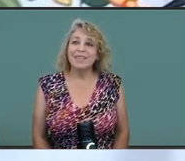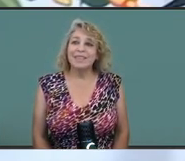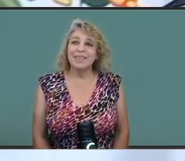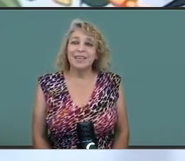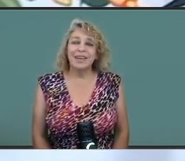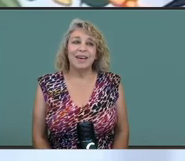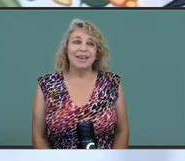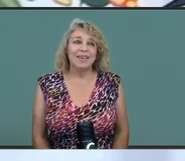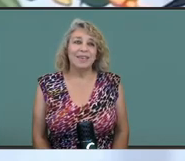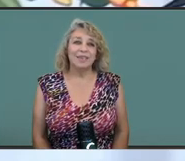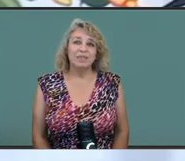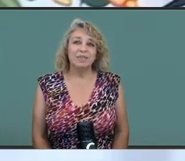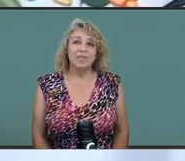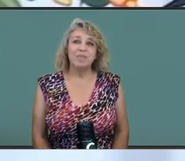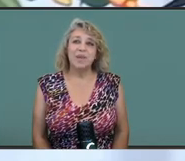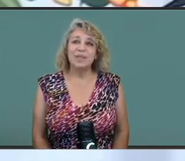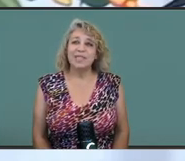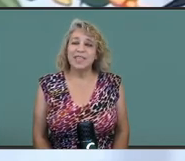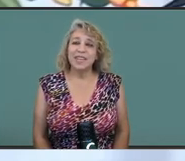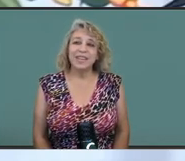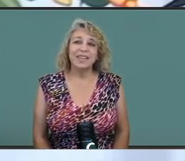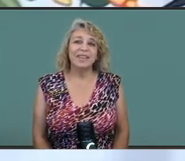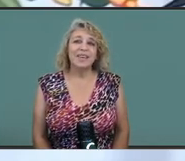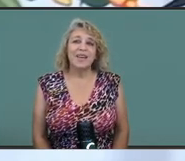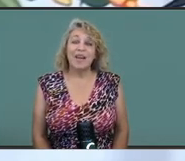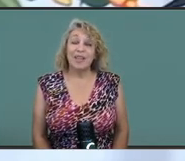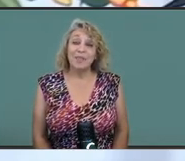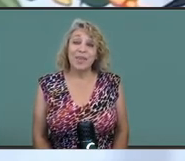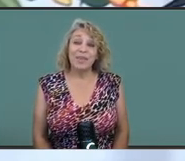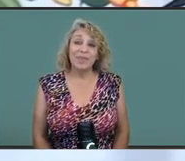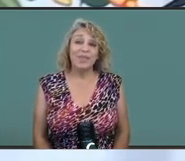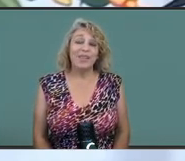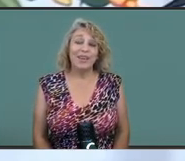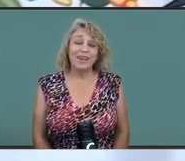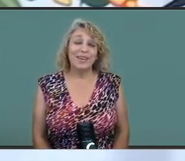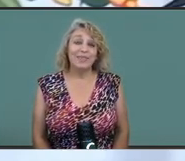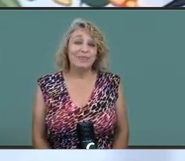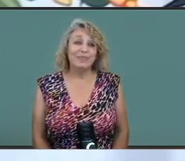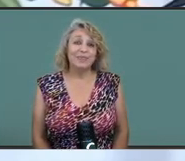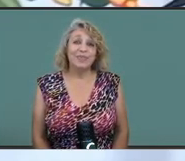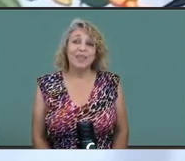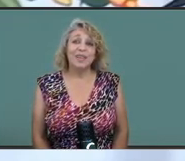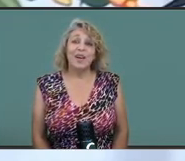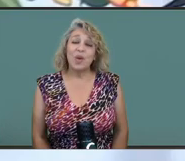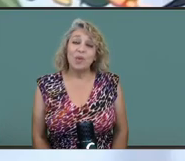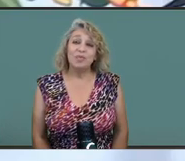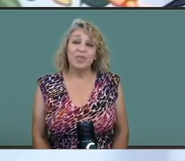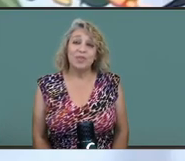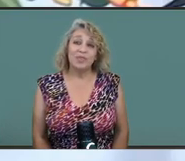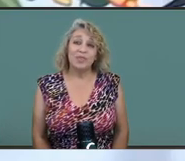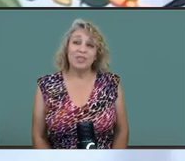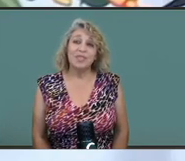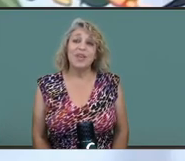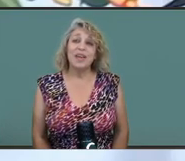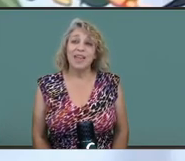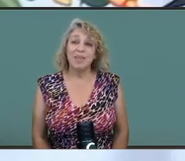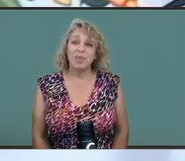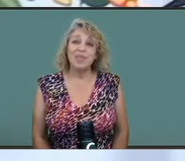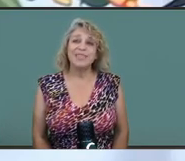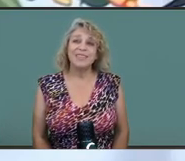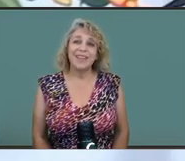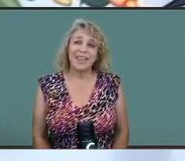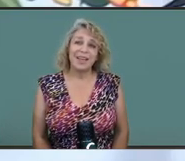Spain, the Belgic, a lot of people are hopeful to have